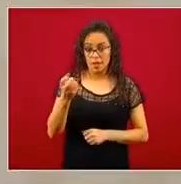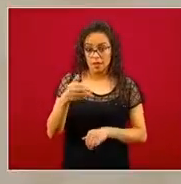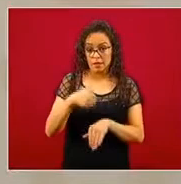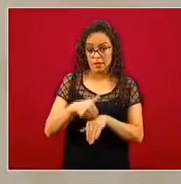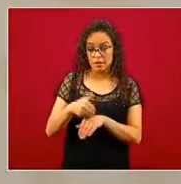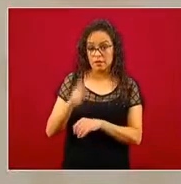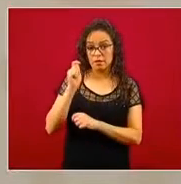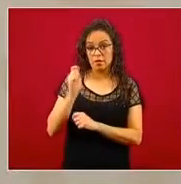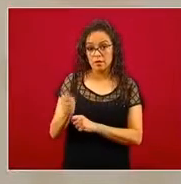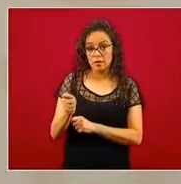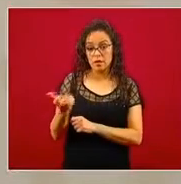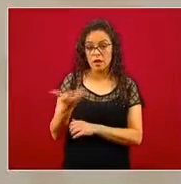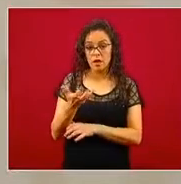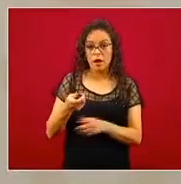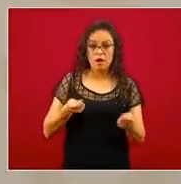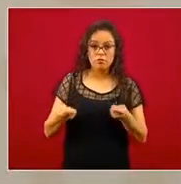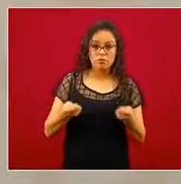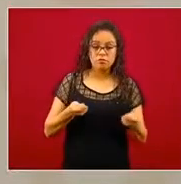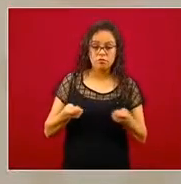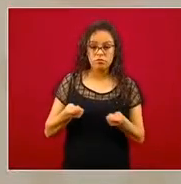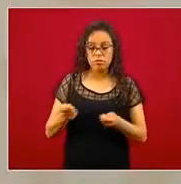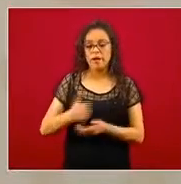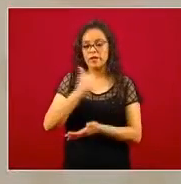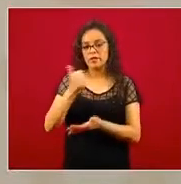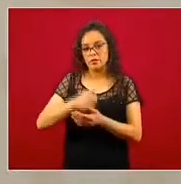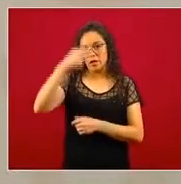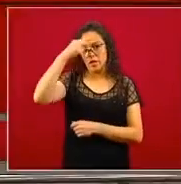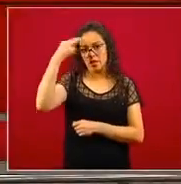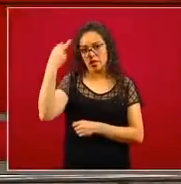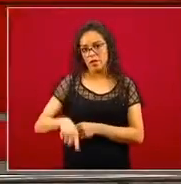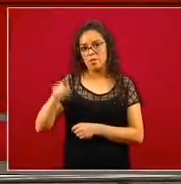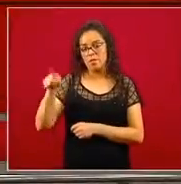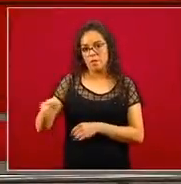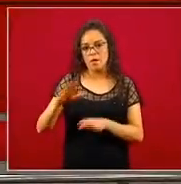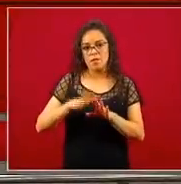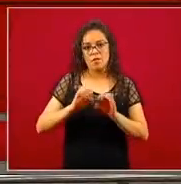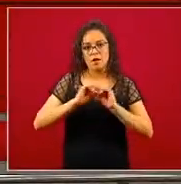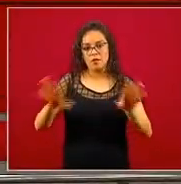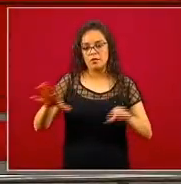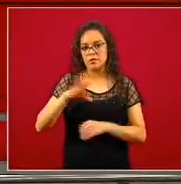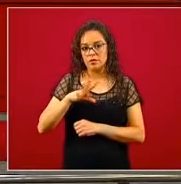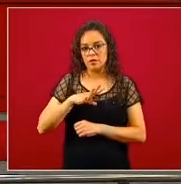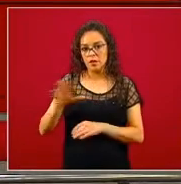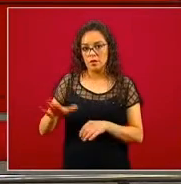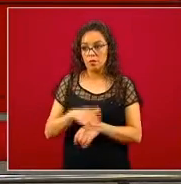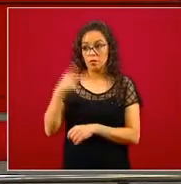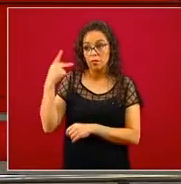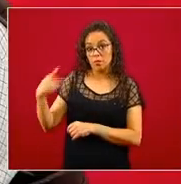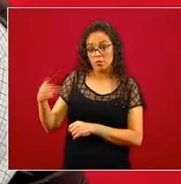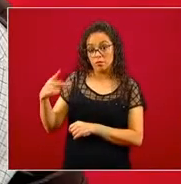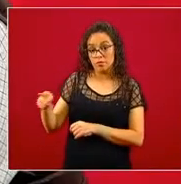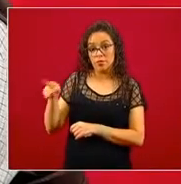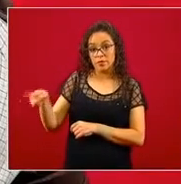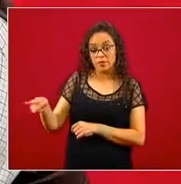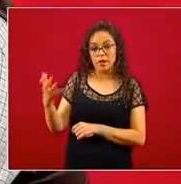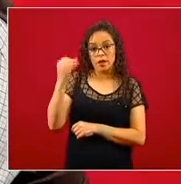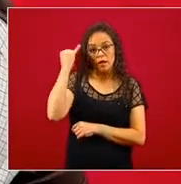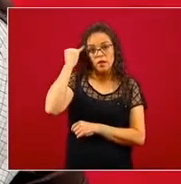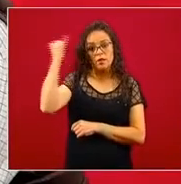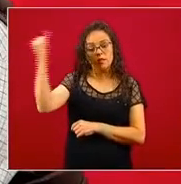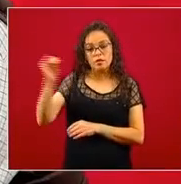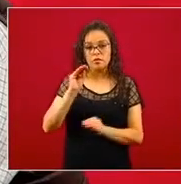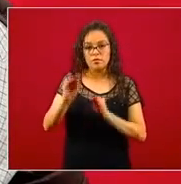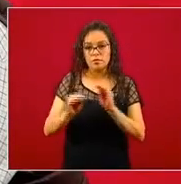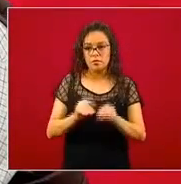as such. So on a daily basis, practically, we are getting samples from this protocol. In some cases would